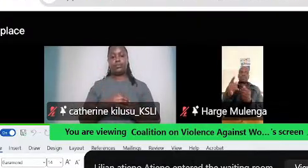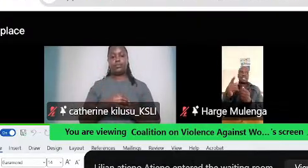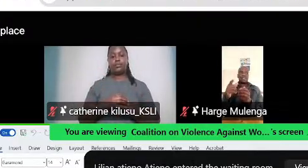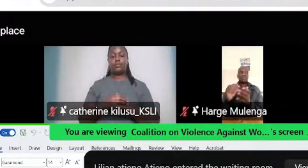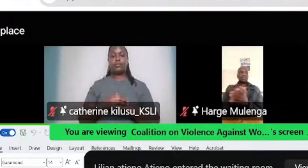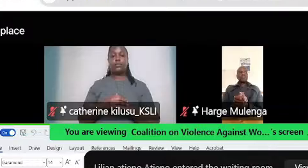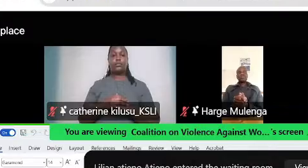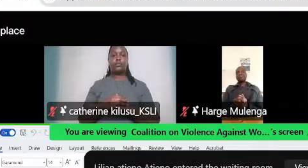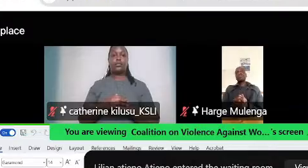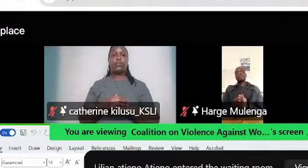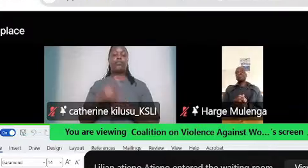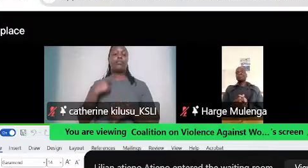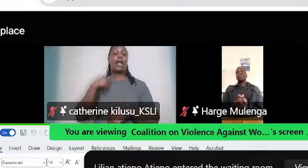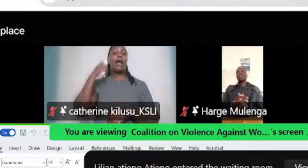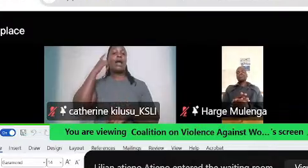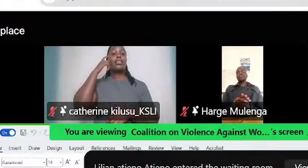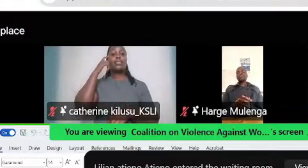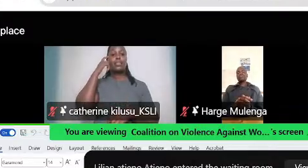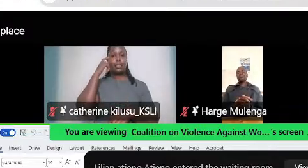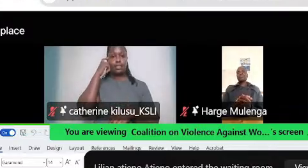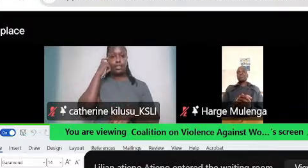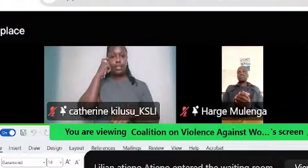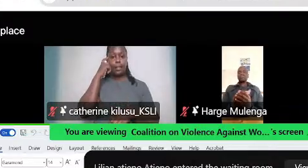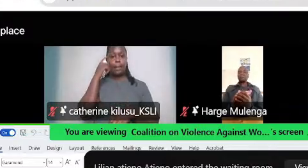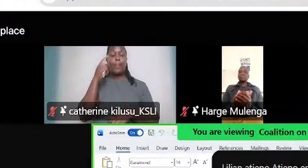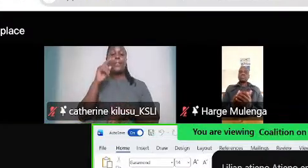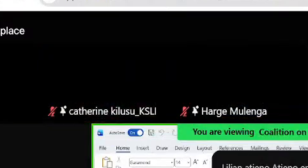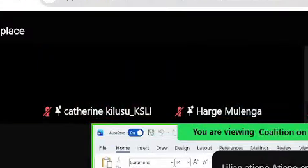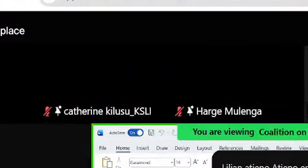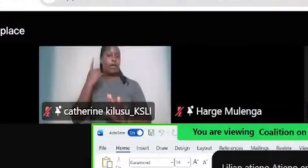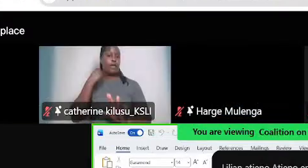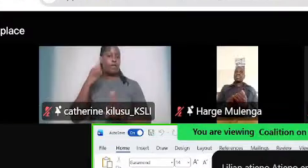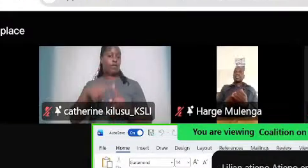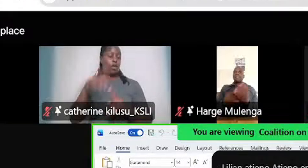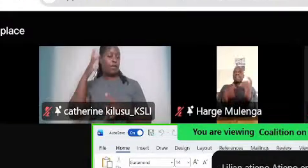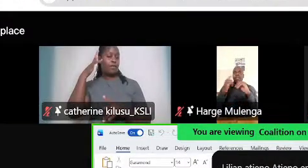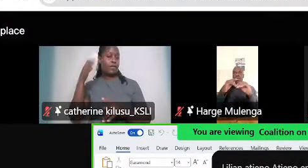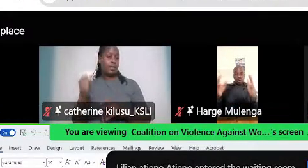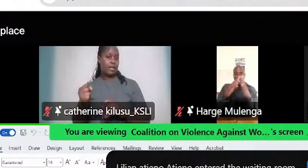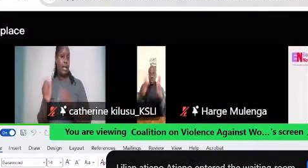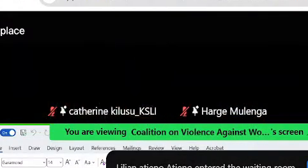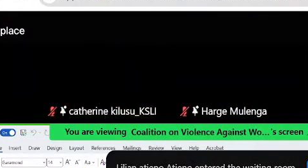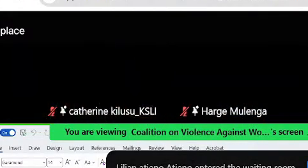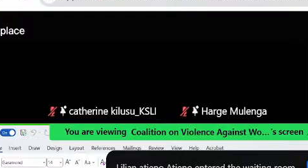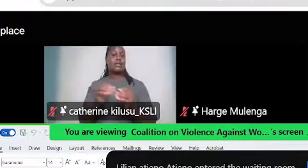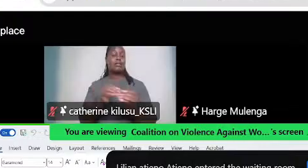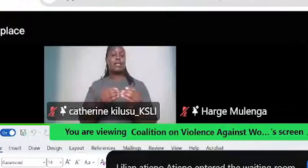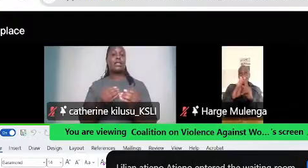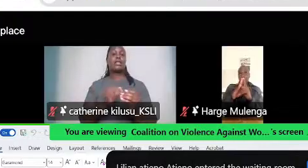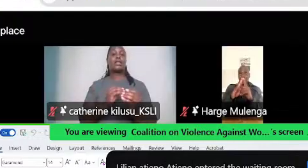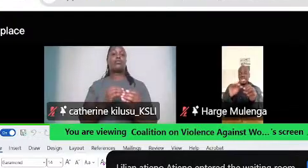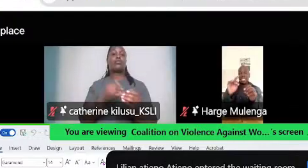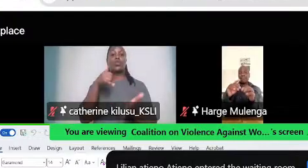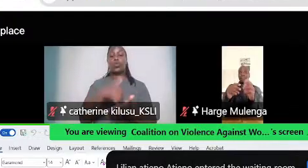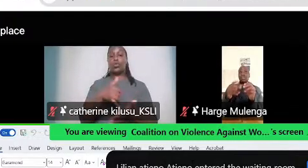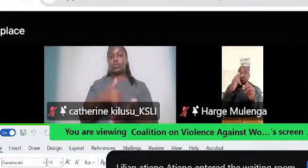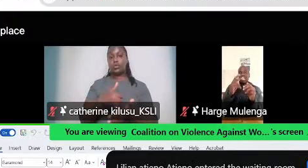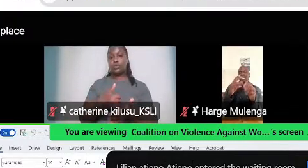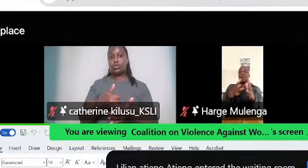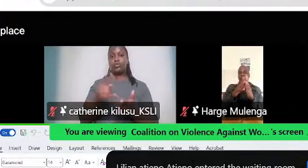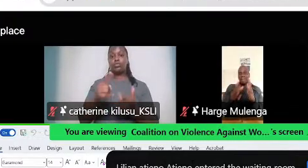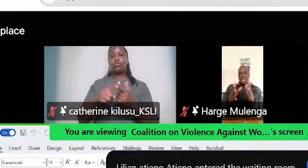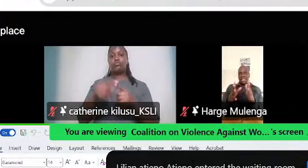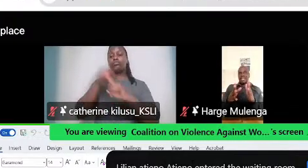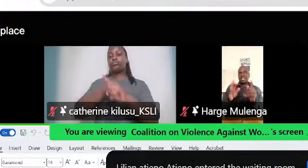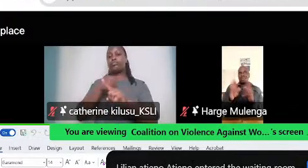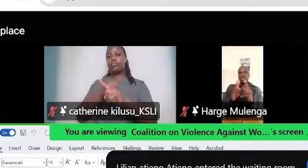Additionally, I think that it would be important for feminist movements and disability inclusion movements to gear advocacy efforts towards